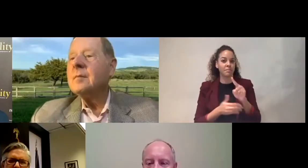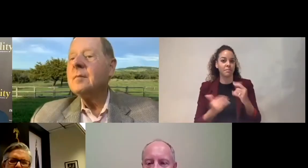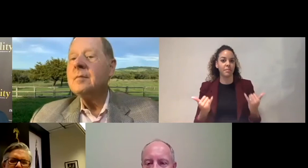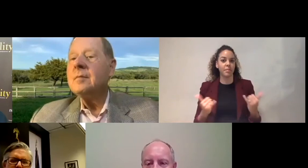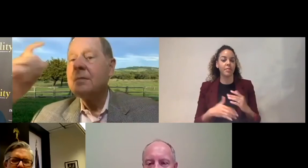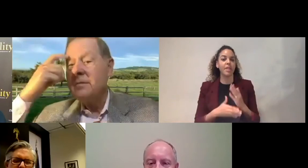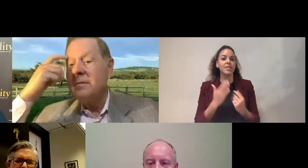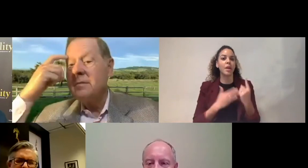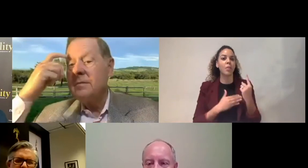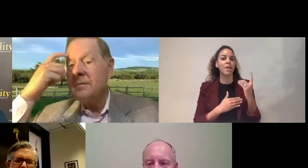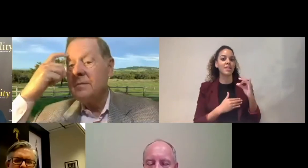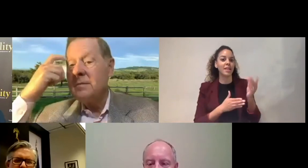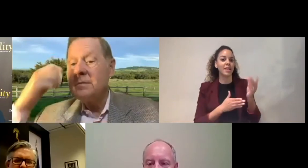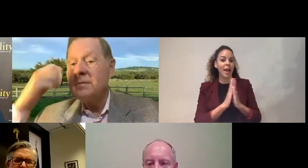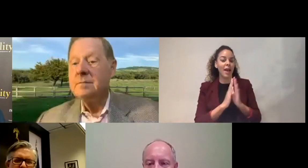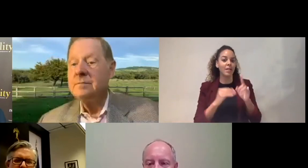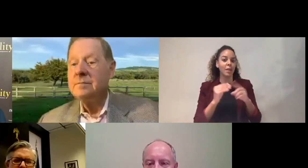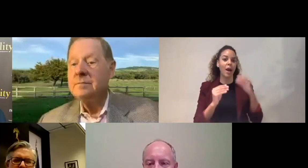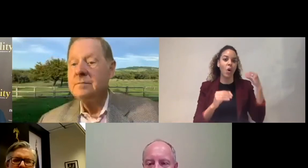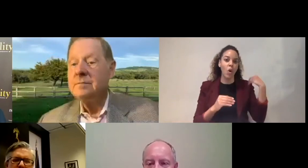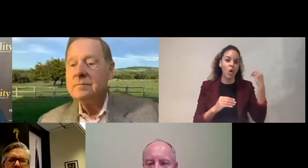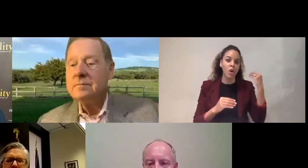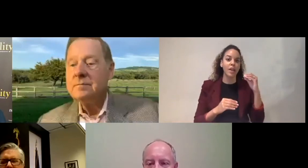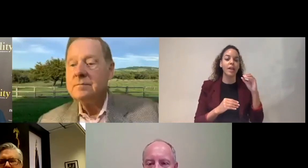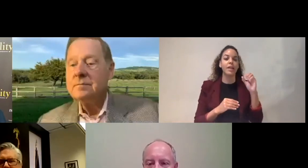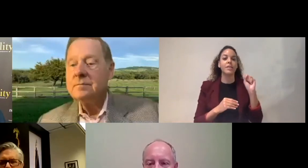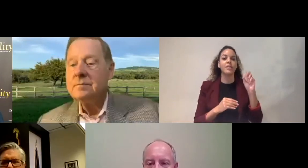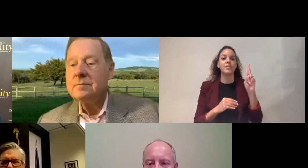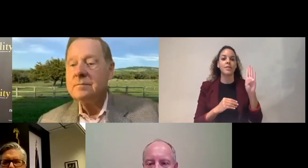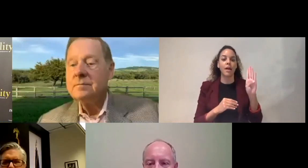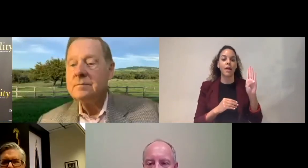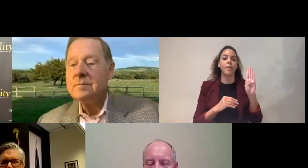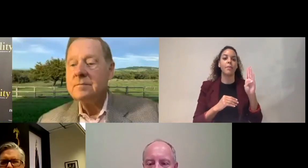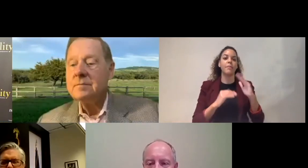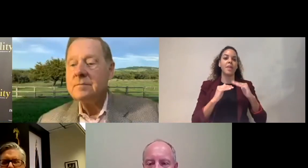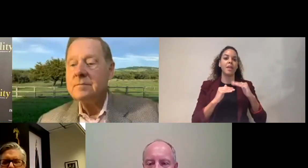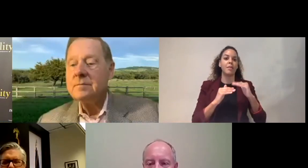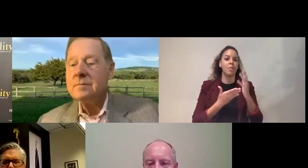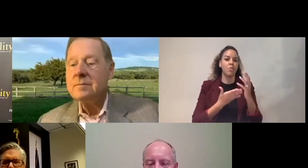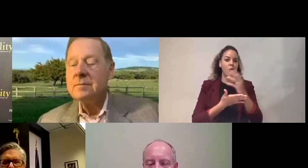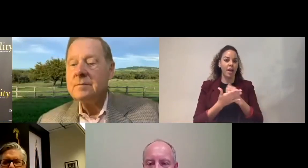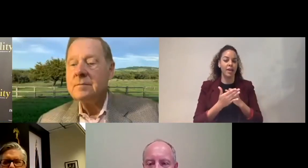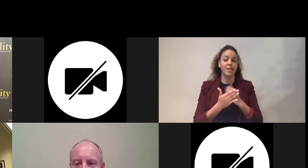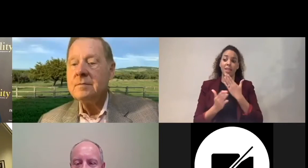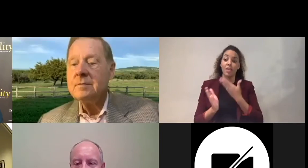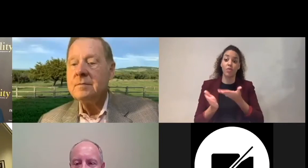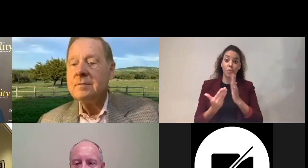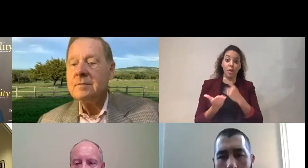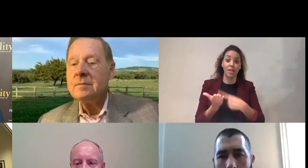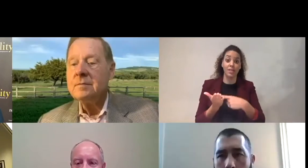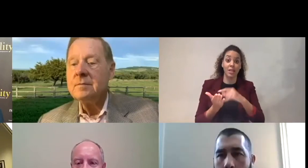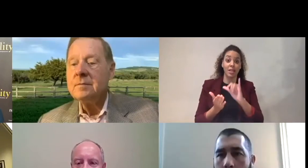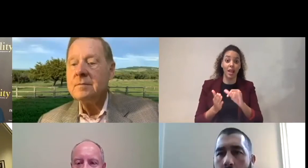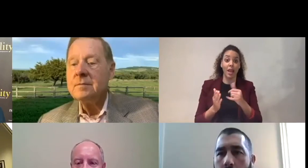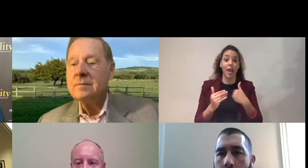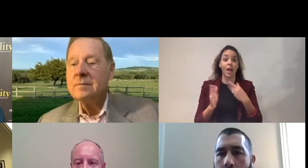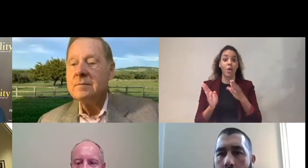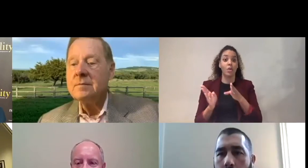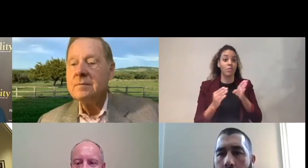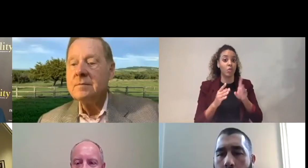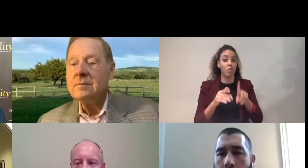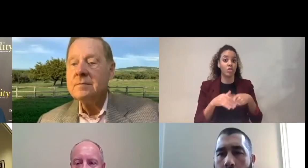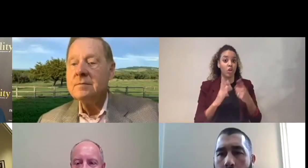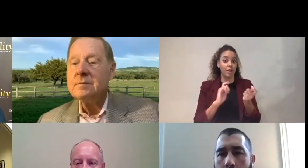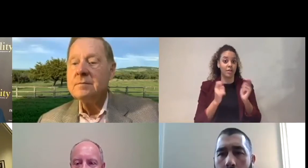about Oregon and sub-minimum wage. Mark, thank you for bringing that up and talking about how really the movement is shifting and that there's the really